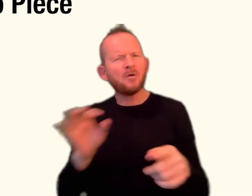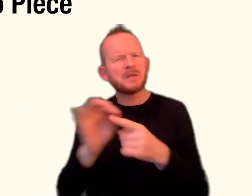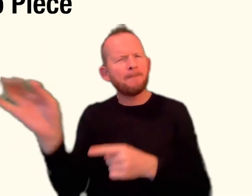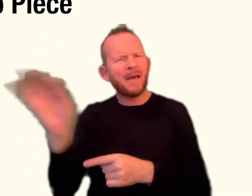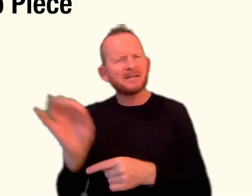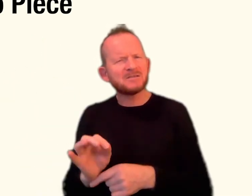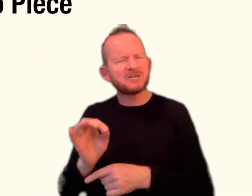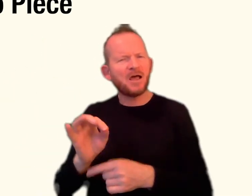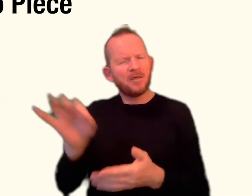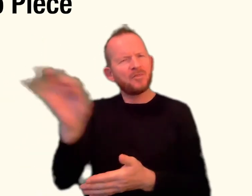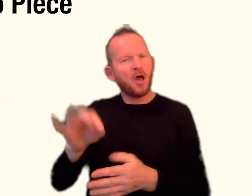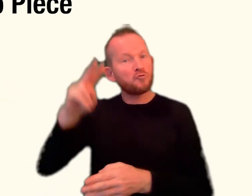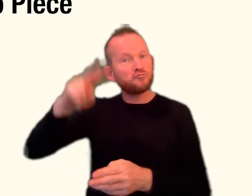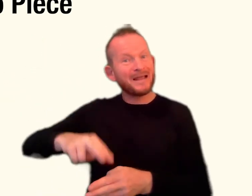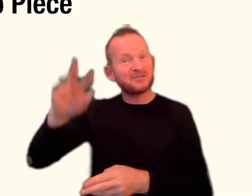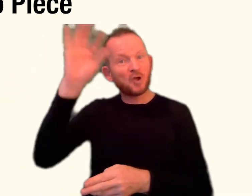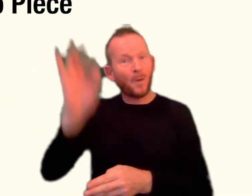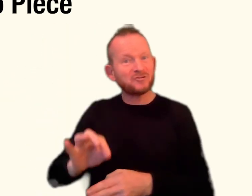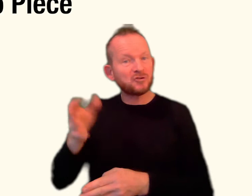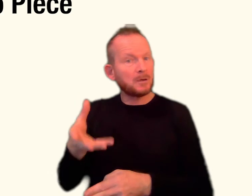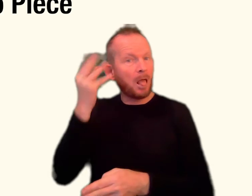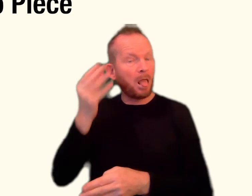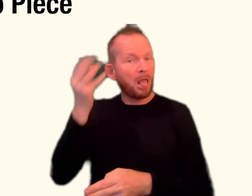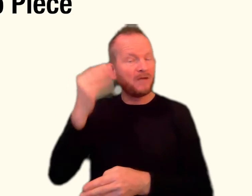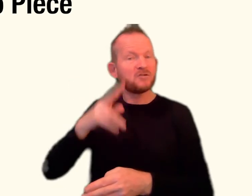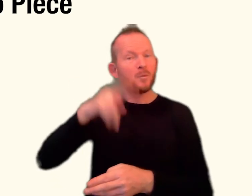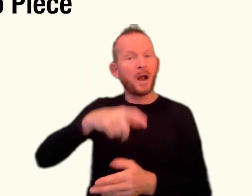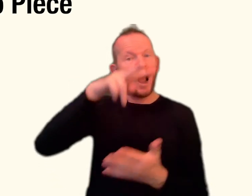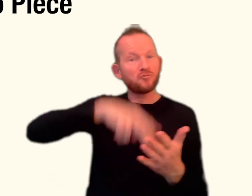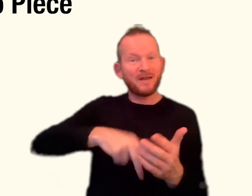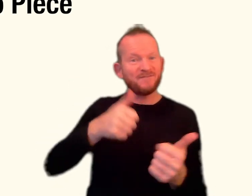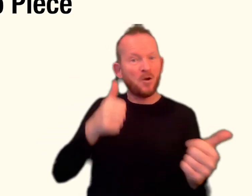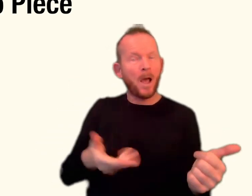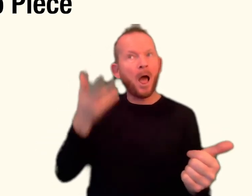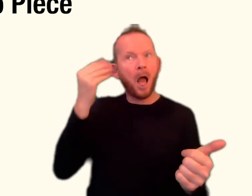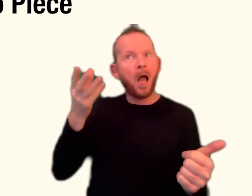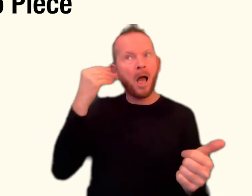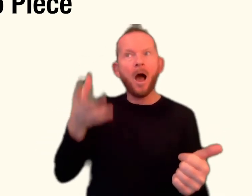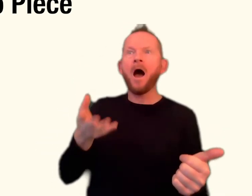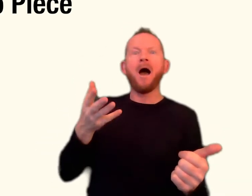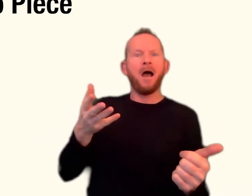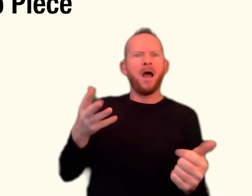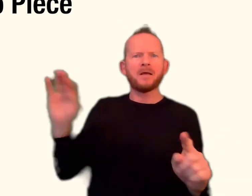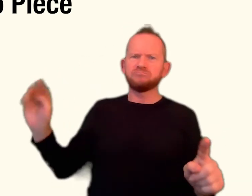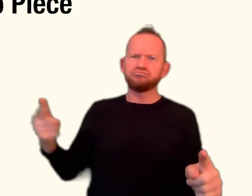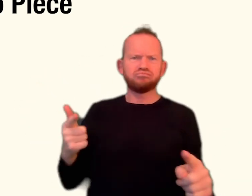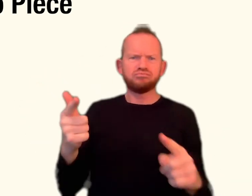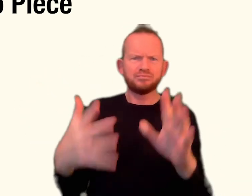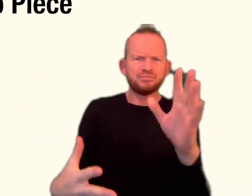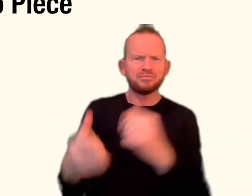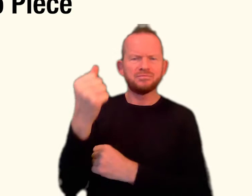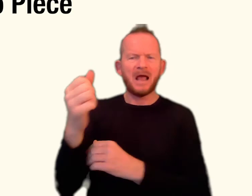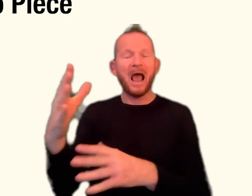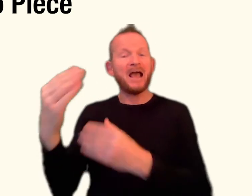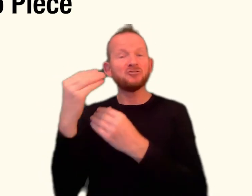reads out what the question says for anyone that can't read very well. We have come so far. the education system